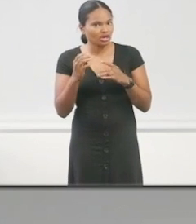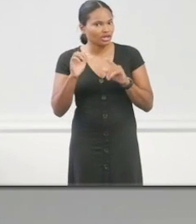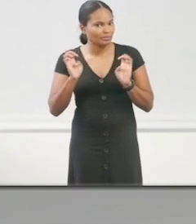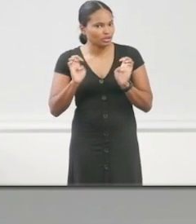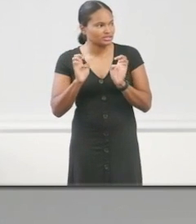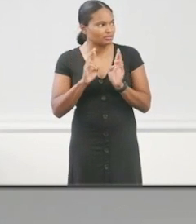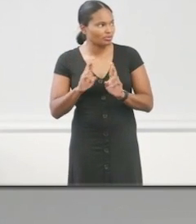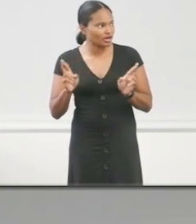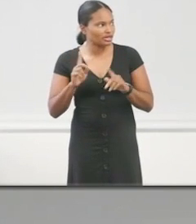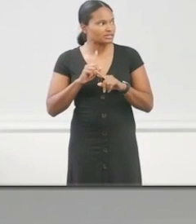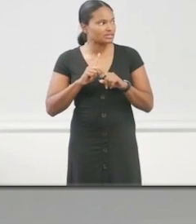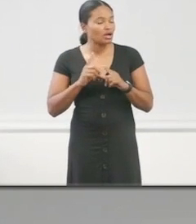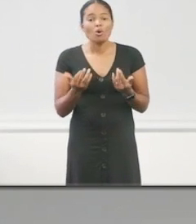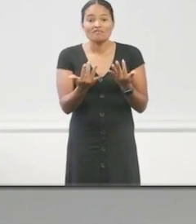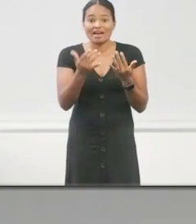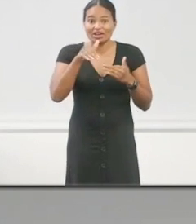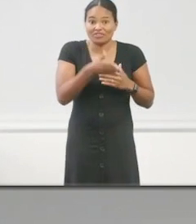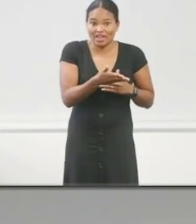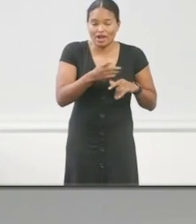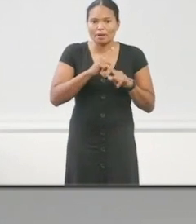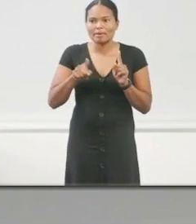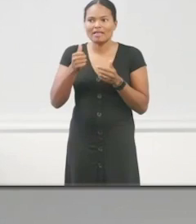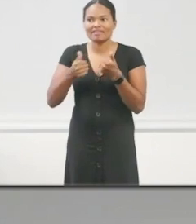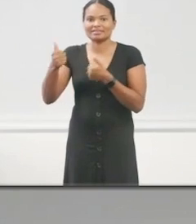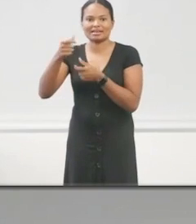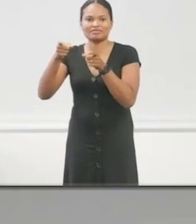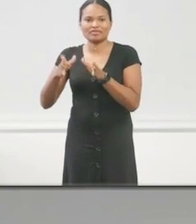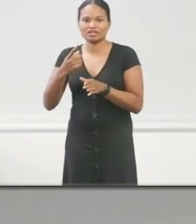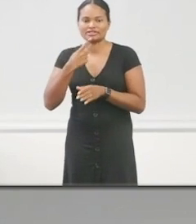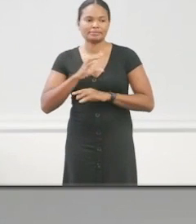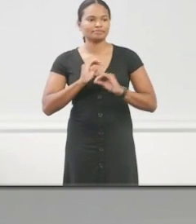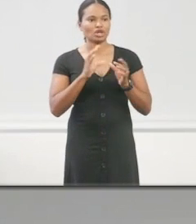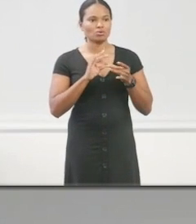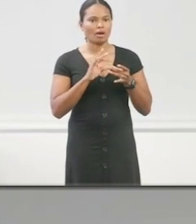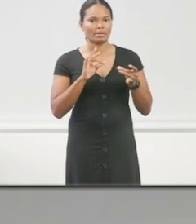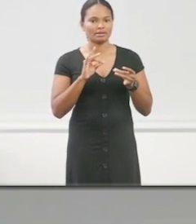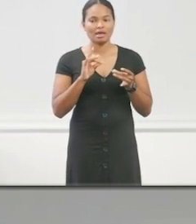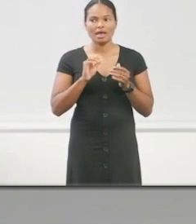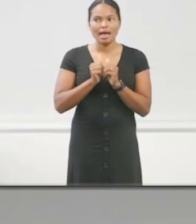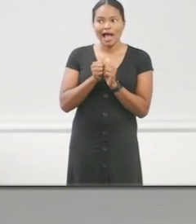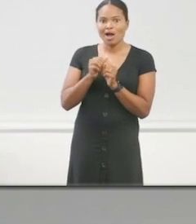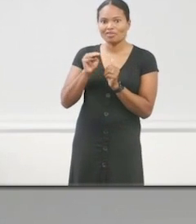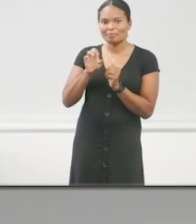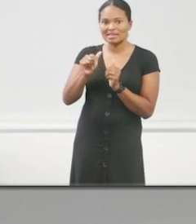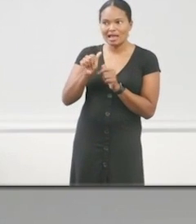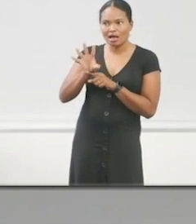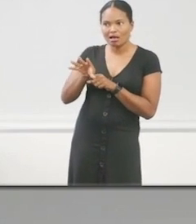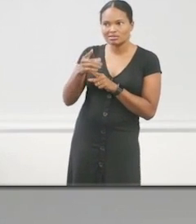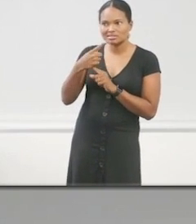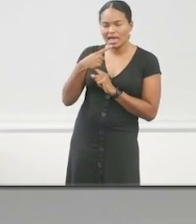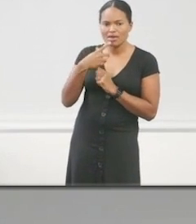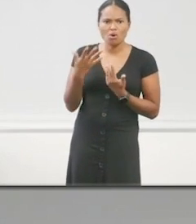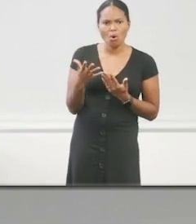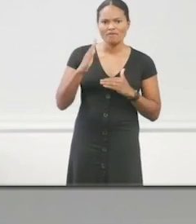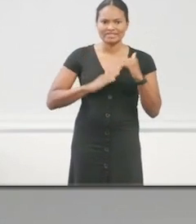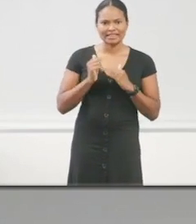from the executive director was no comment, and the way that the media portrayed it, it was like the facility refused to provide